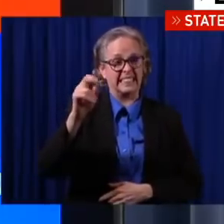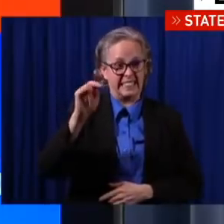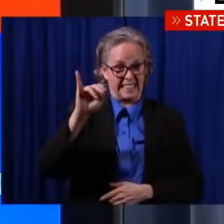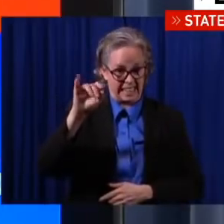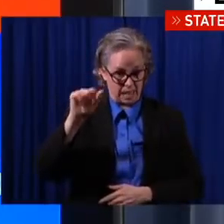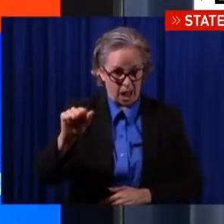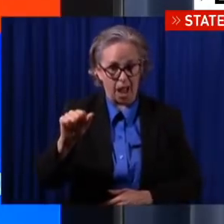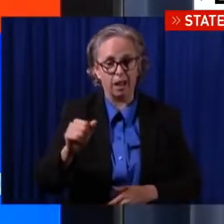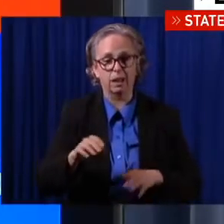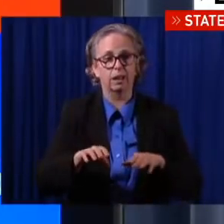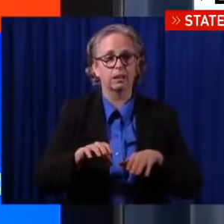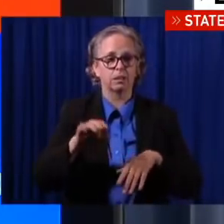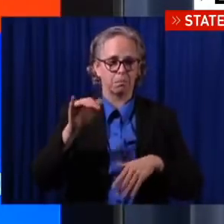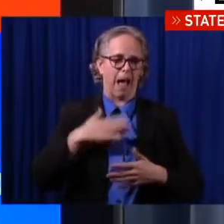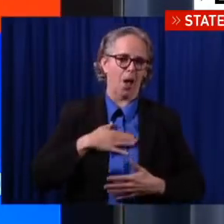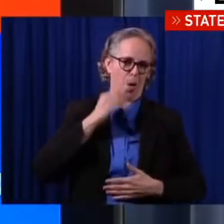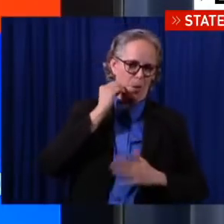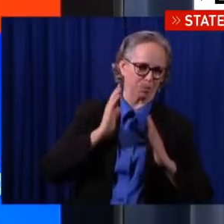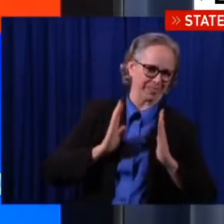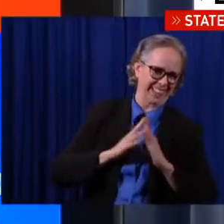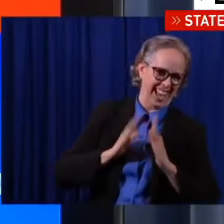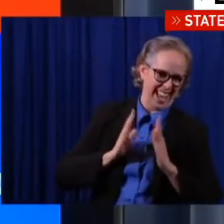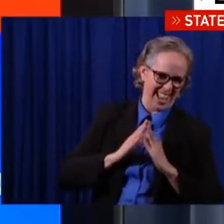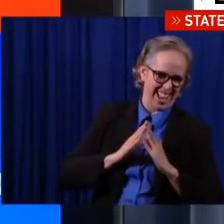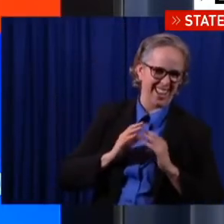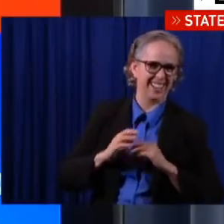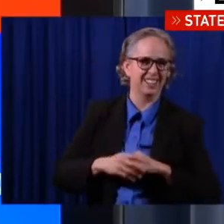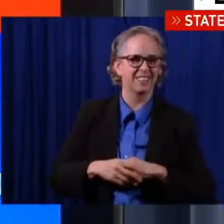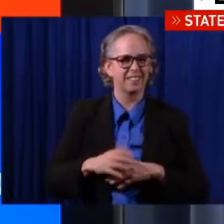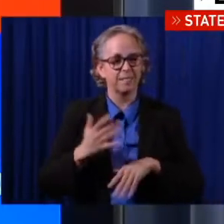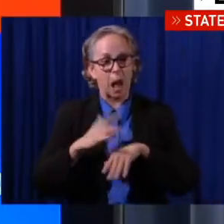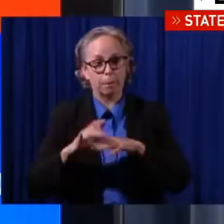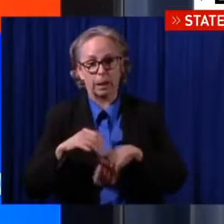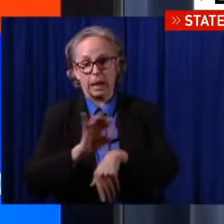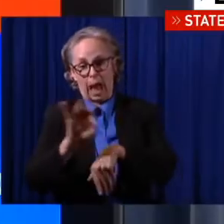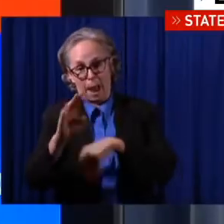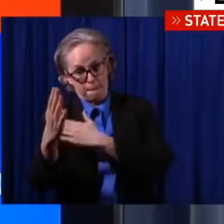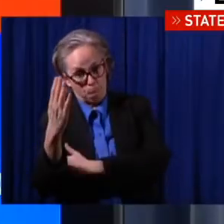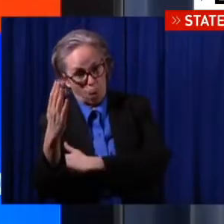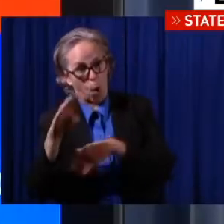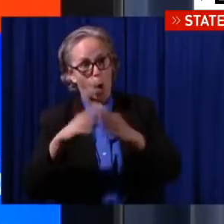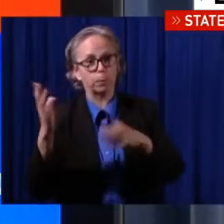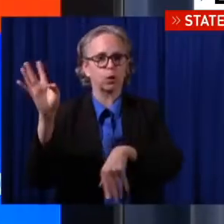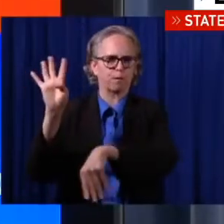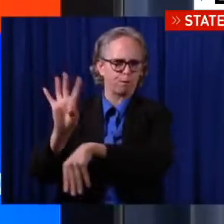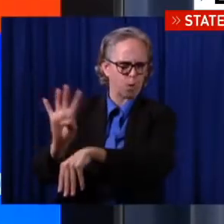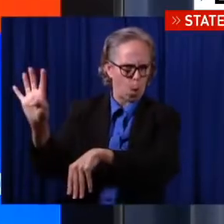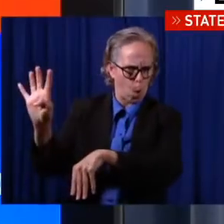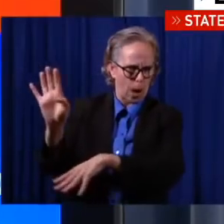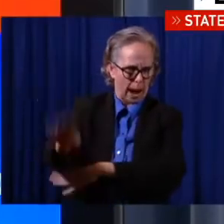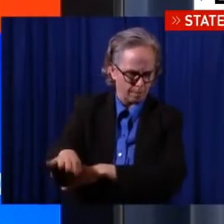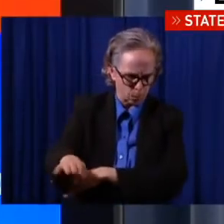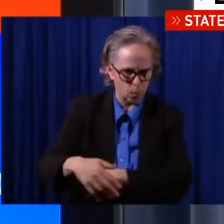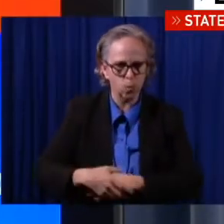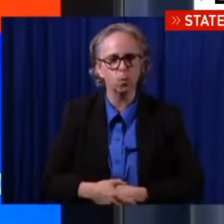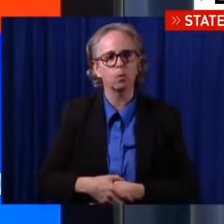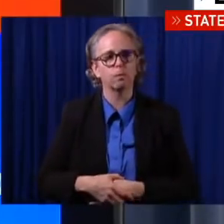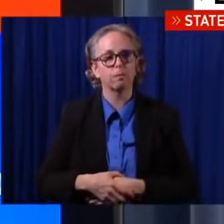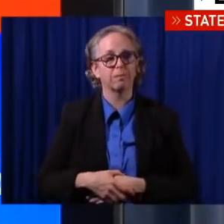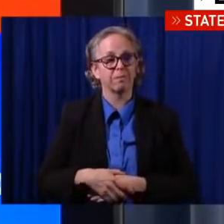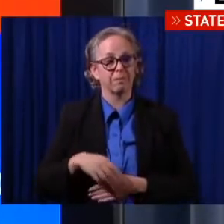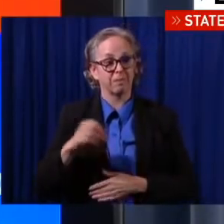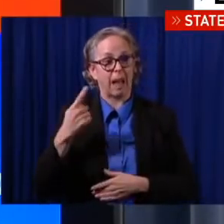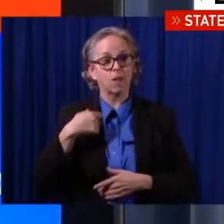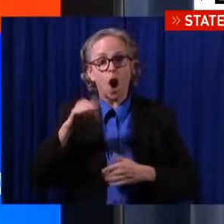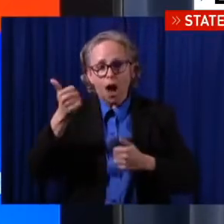County, from 9 a.m. to 4 p.m. There are other locations coming, and we will announce